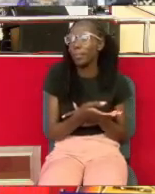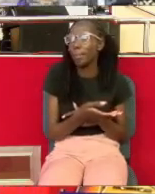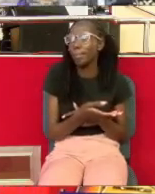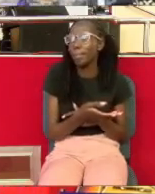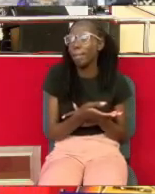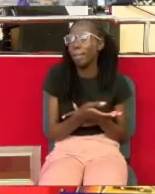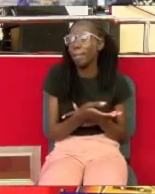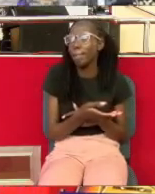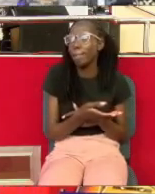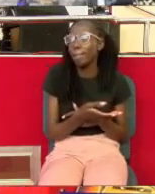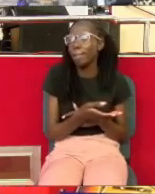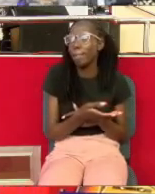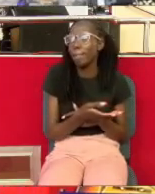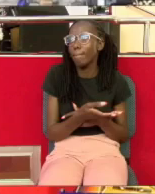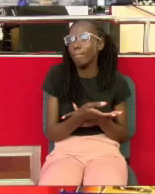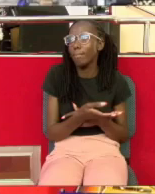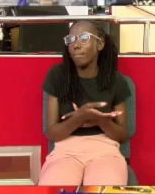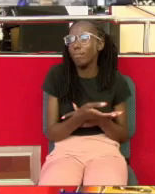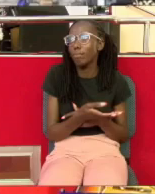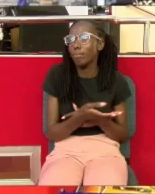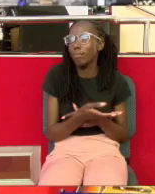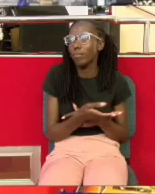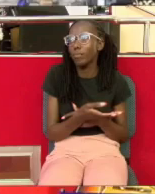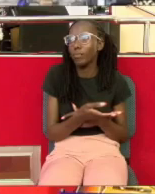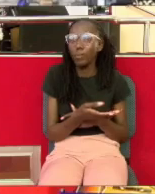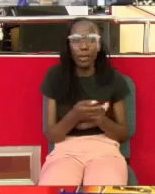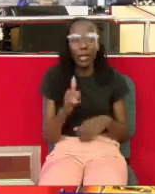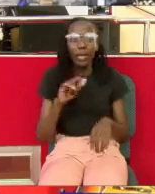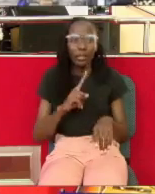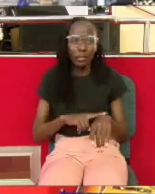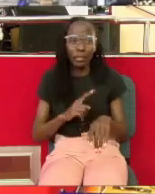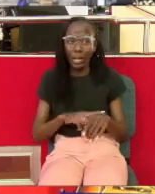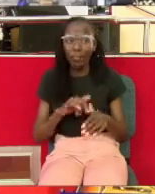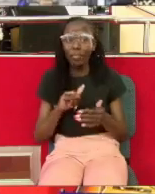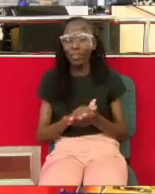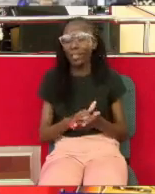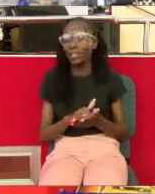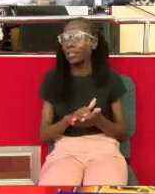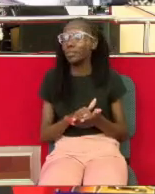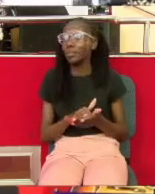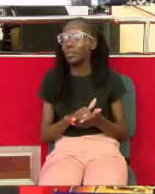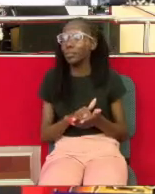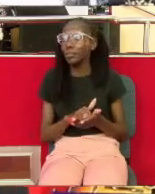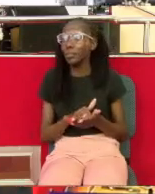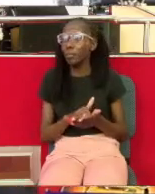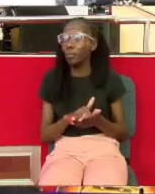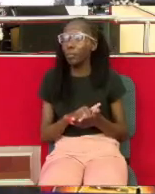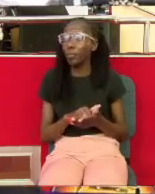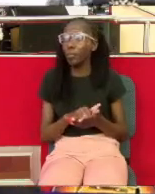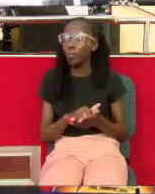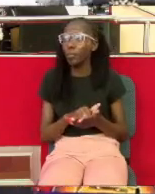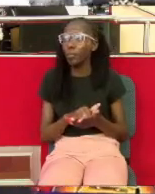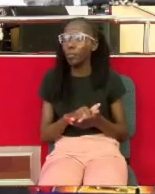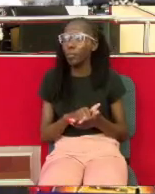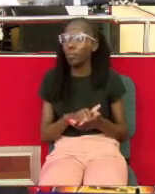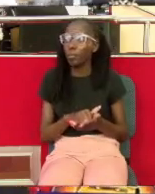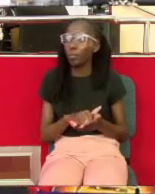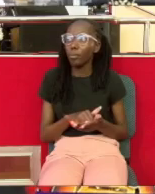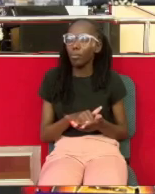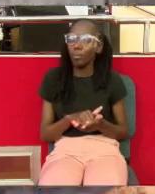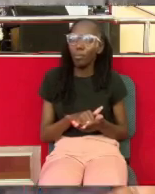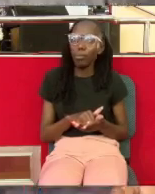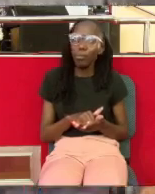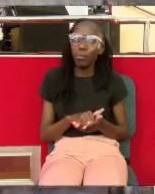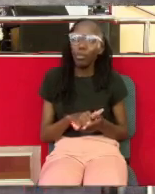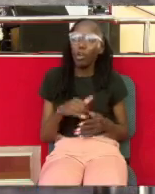ikawa inakuja inasimama pale. When that pillar of cloud stood out there, mnara ule ulipokuwa una wawingu unasimama pale,